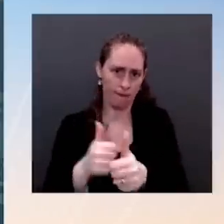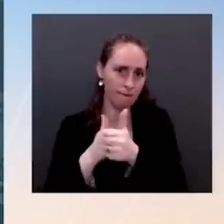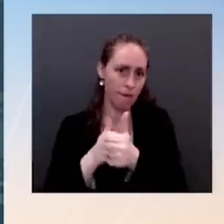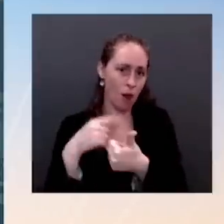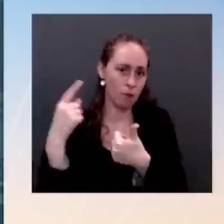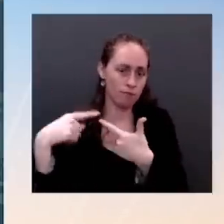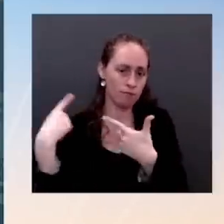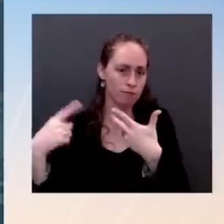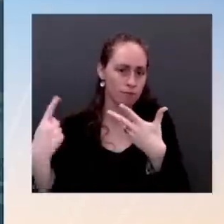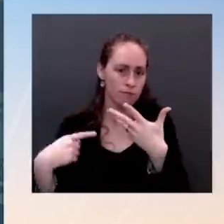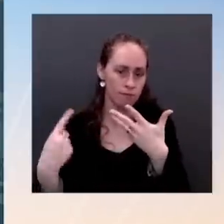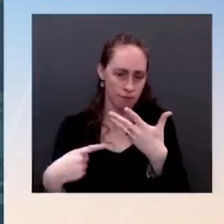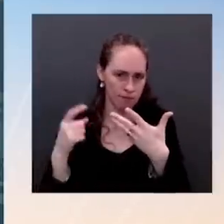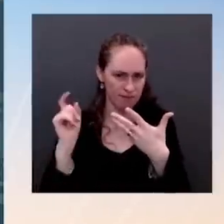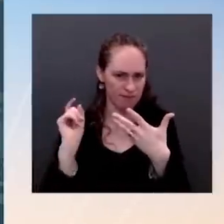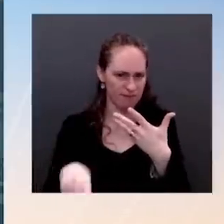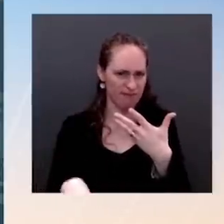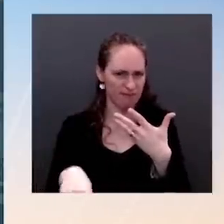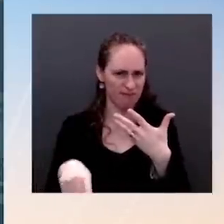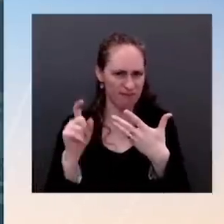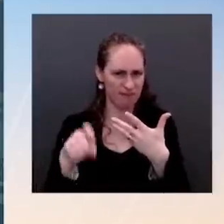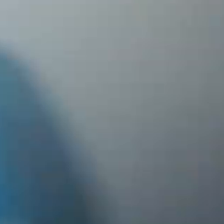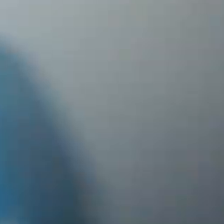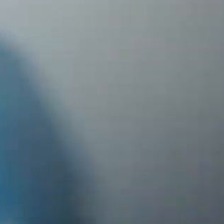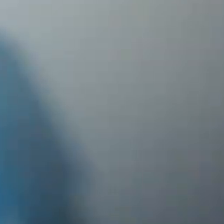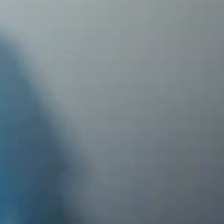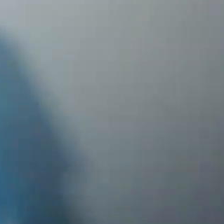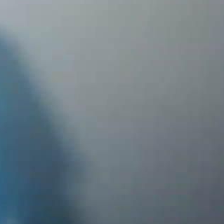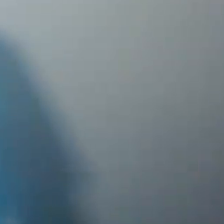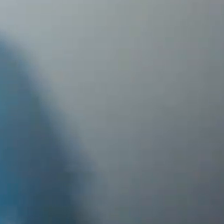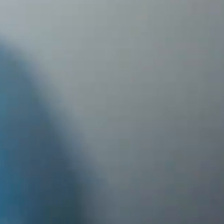comply with them to prevent this behavior from ever happening again. Go ahead.